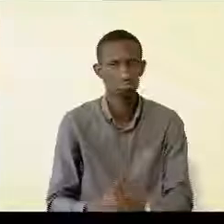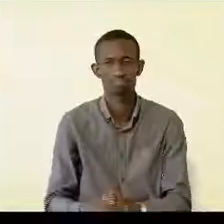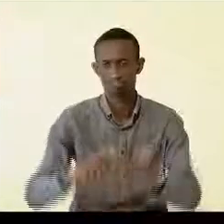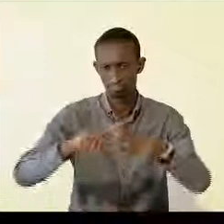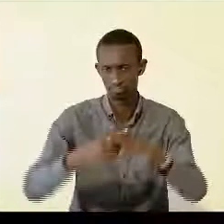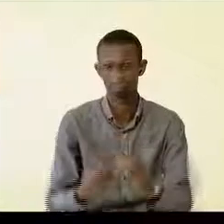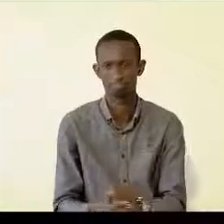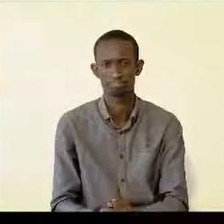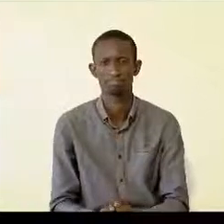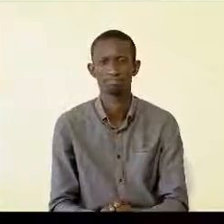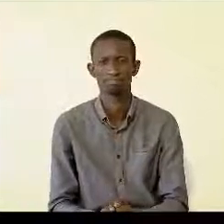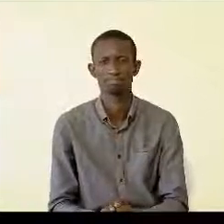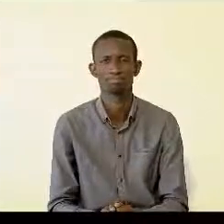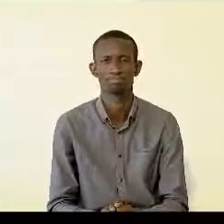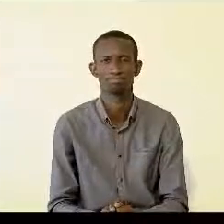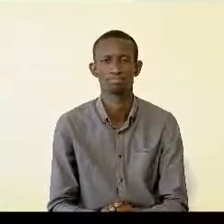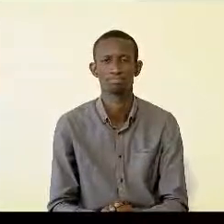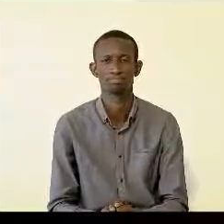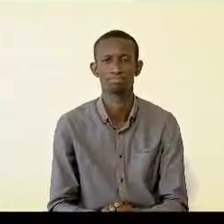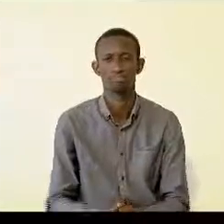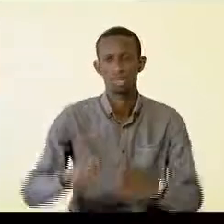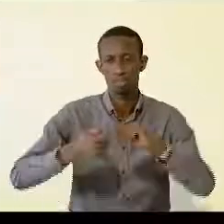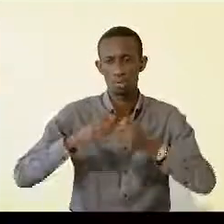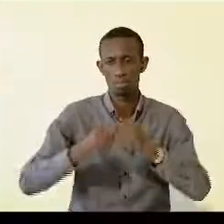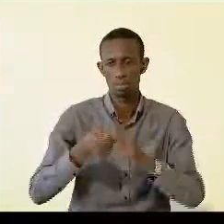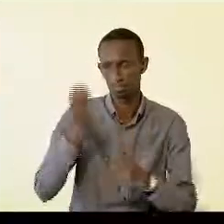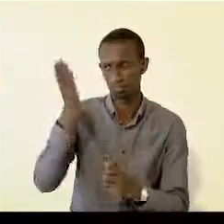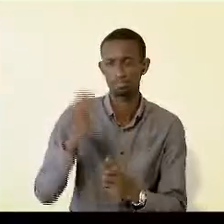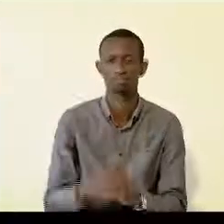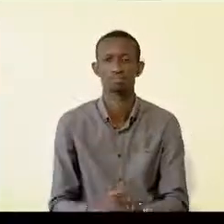start with the occurrence of these metals.